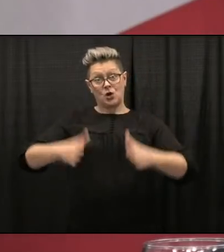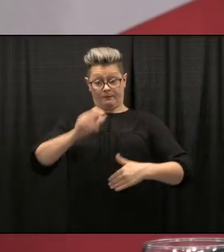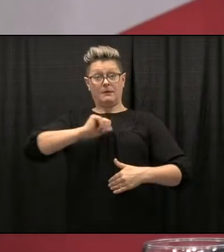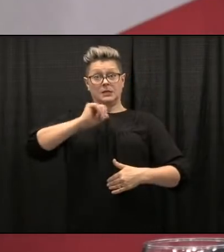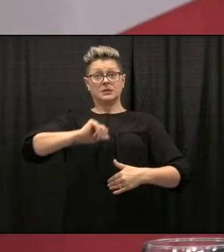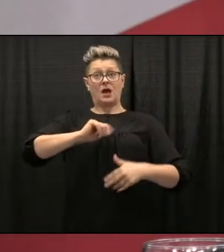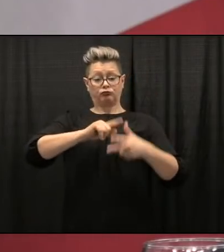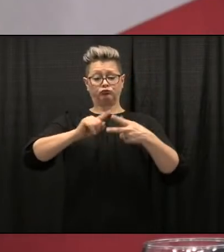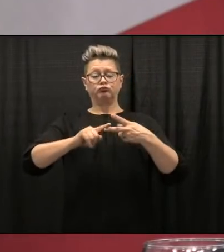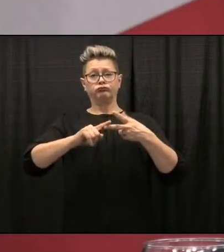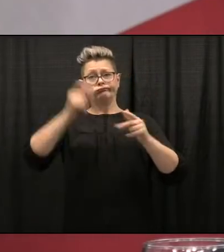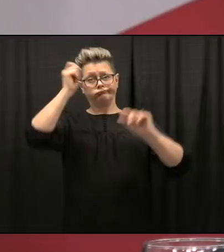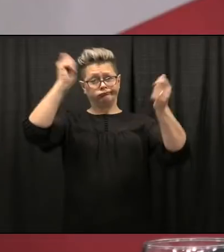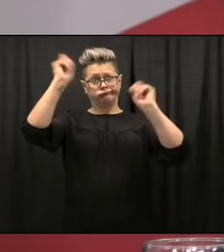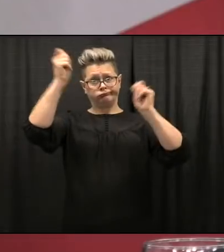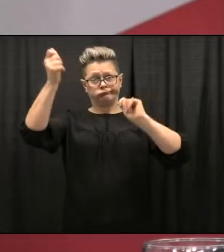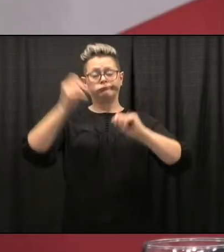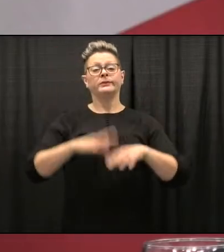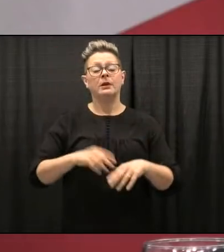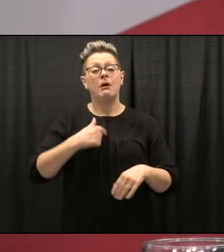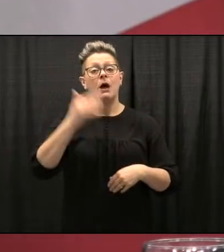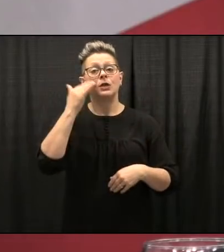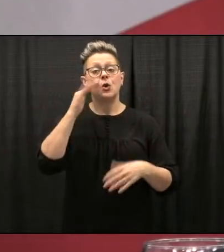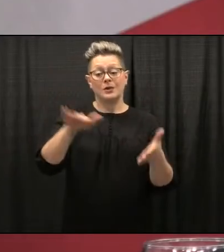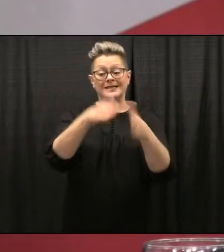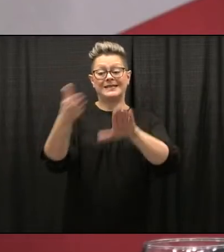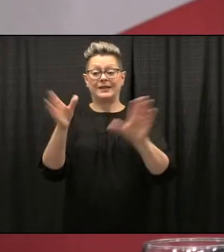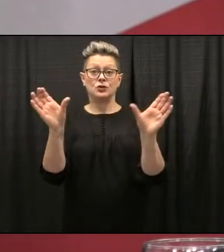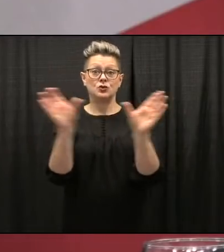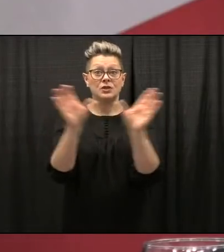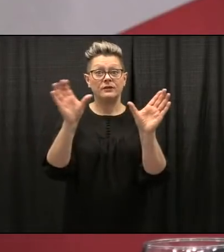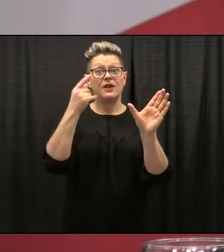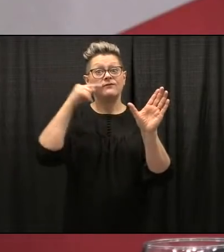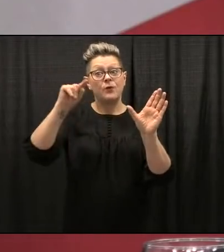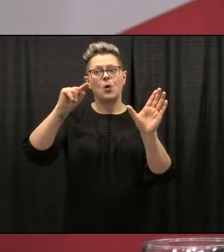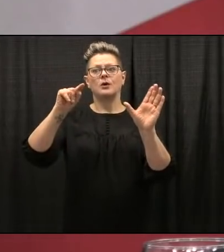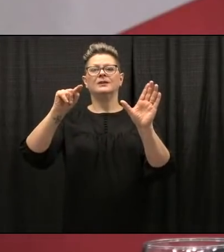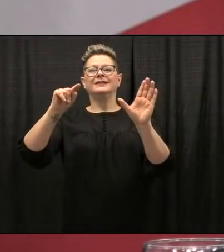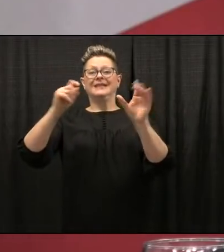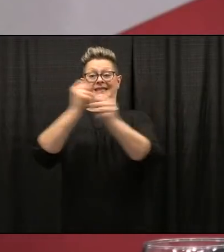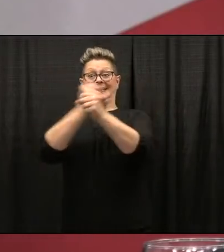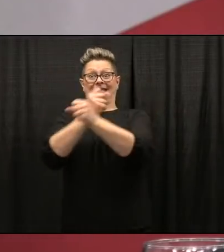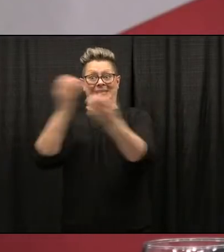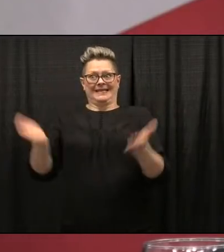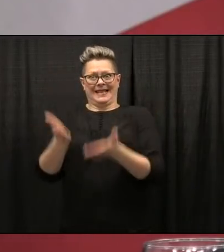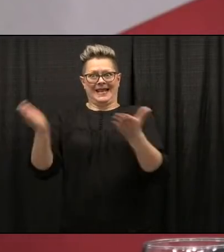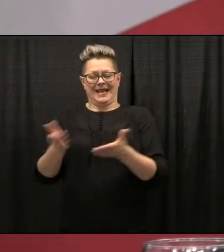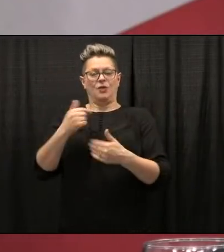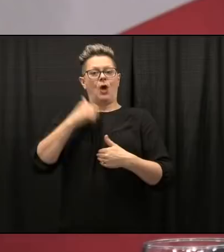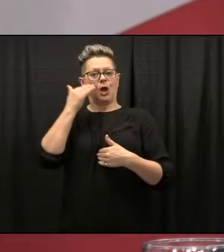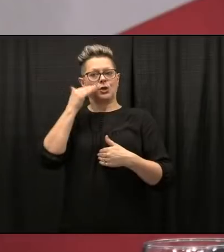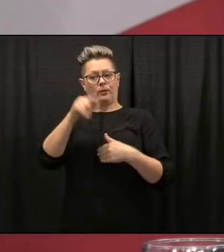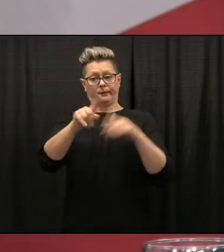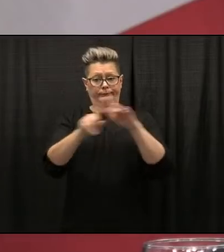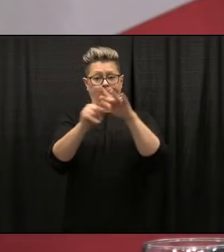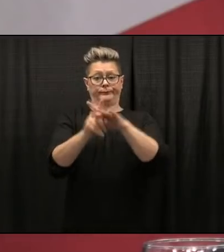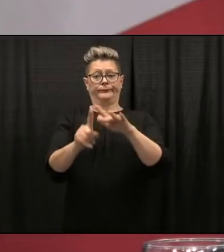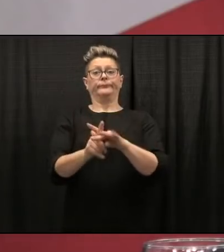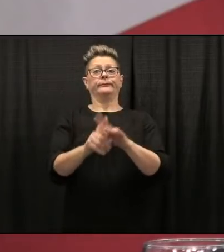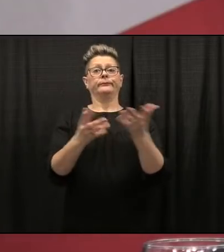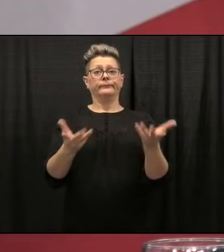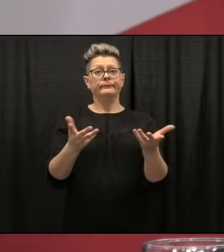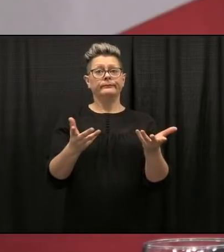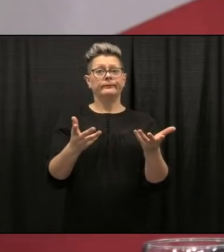into the completion of death certificates for our own vital statistics purposes. All I can say is